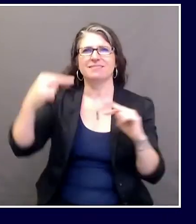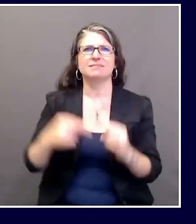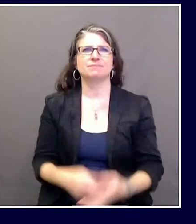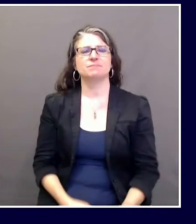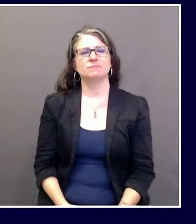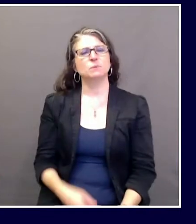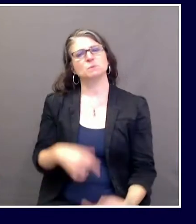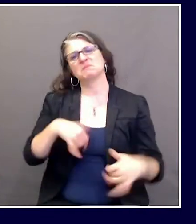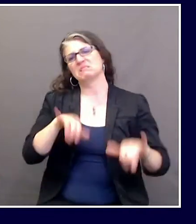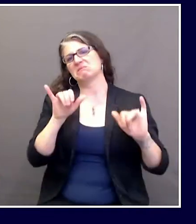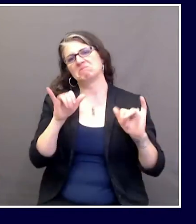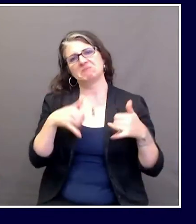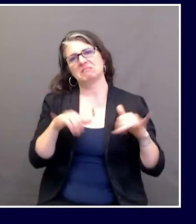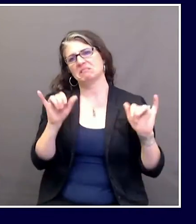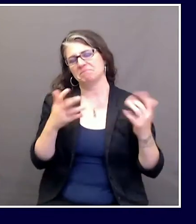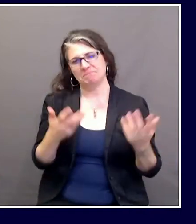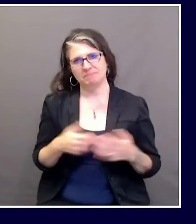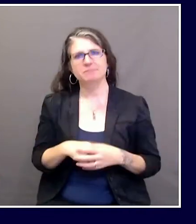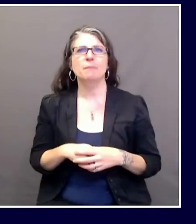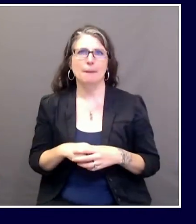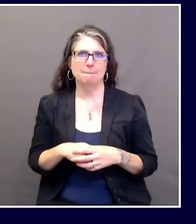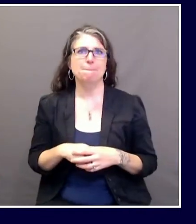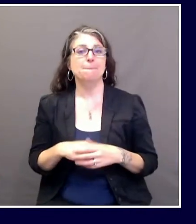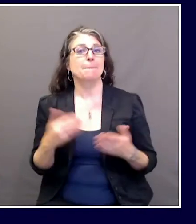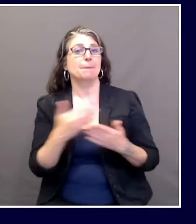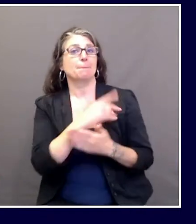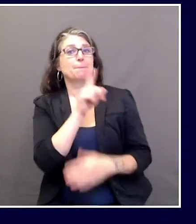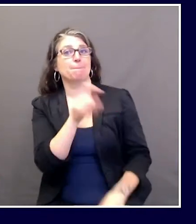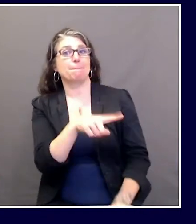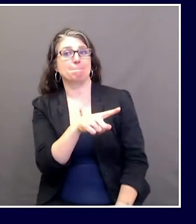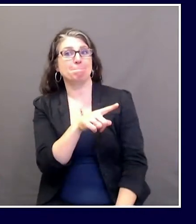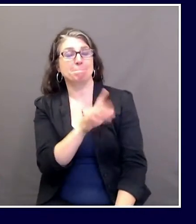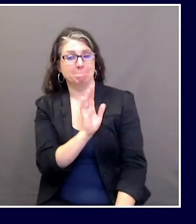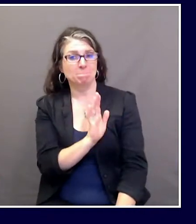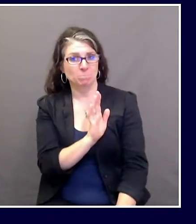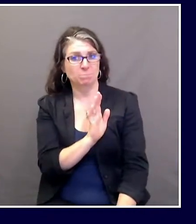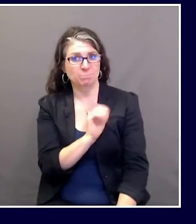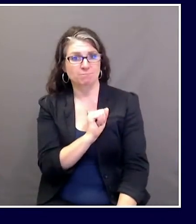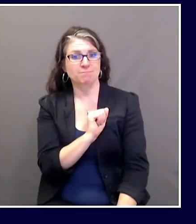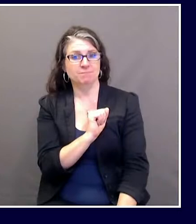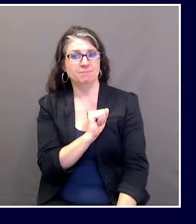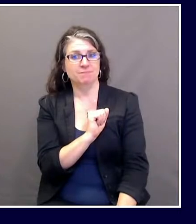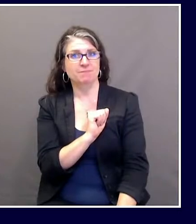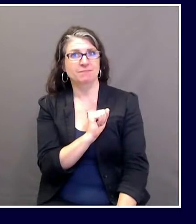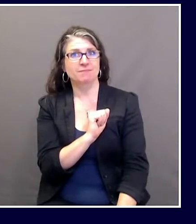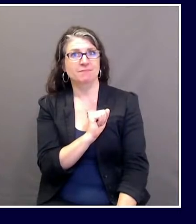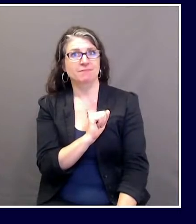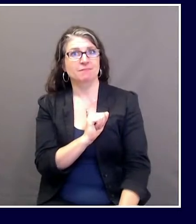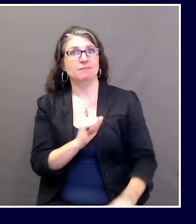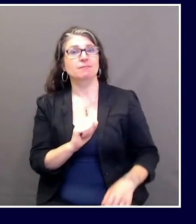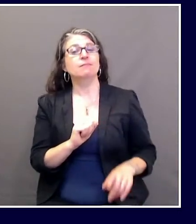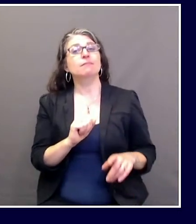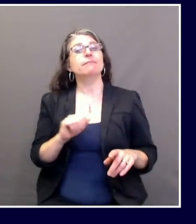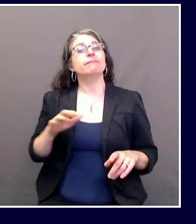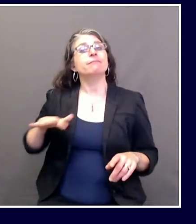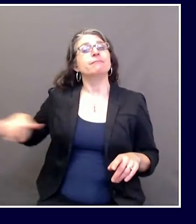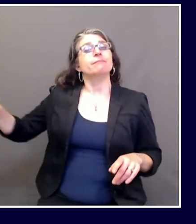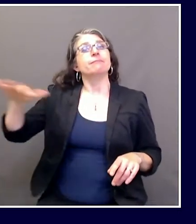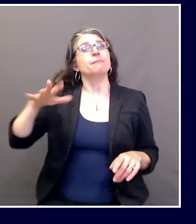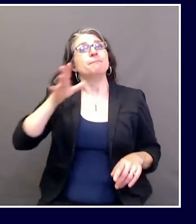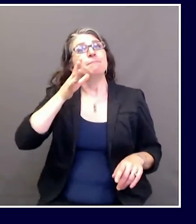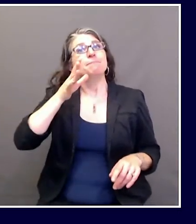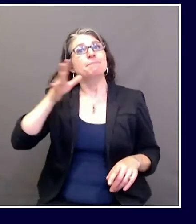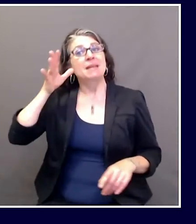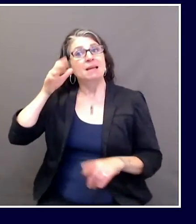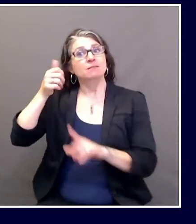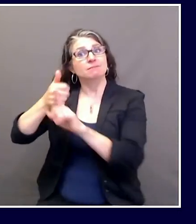own life, including myself, what do parents, fully vaccinated parents, do with kids under 12? There seems to be a